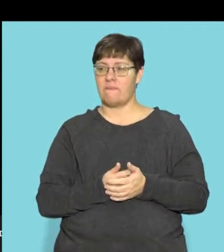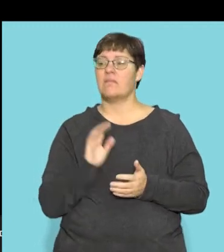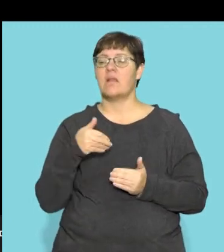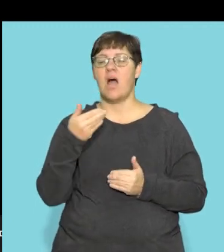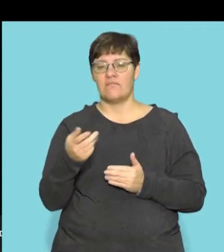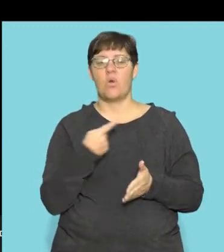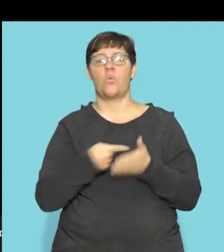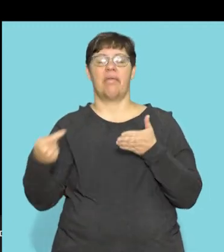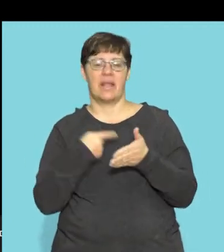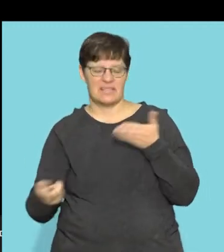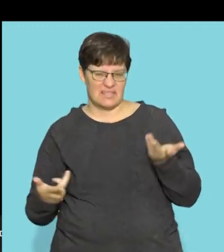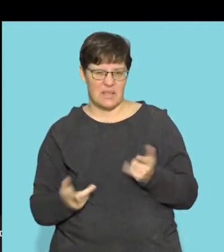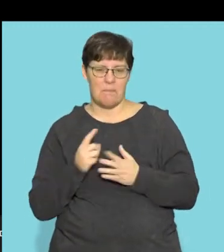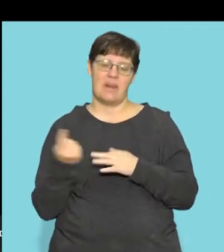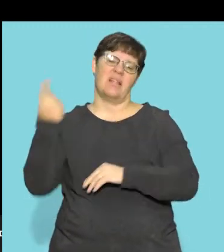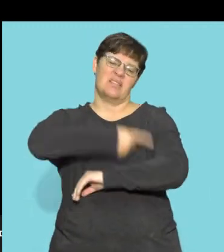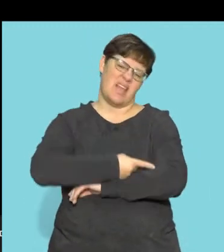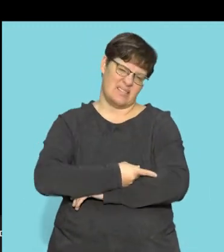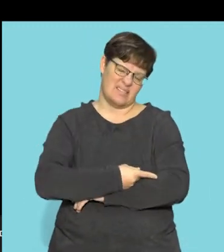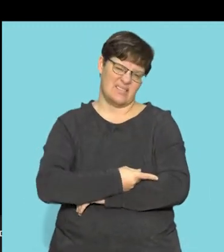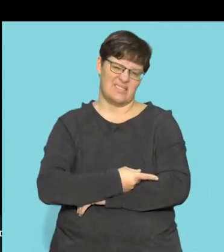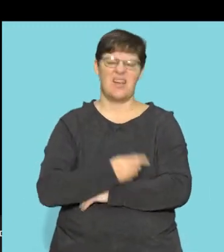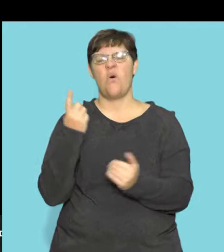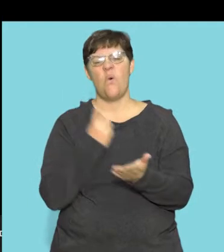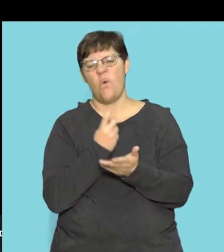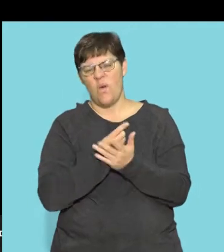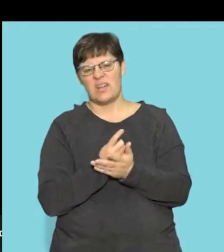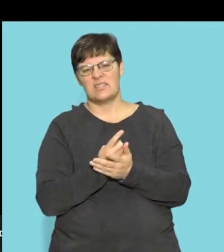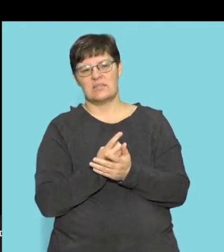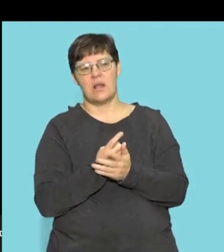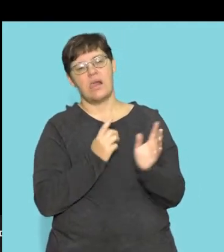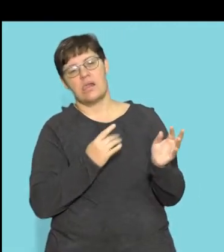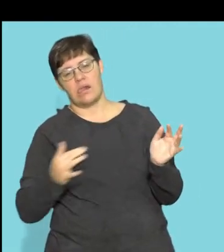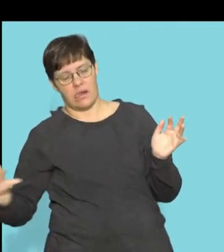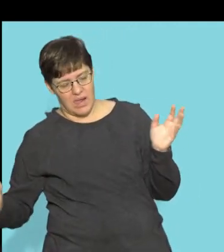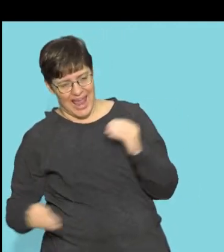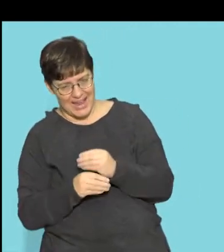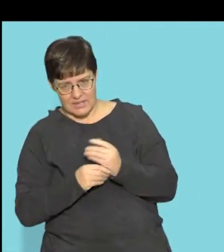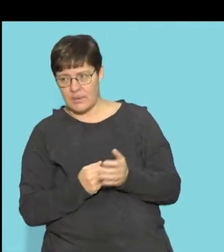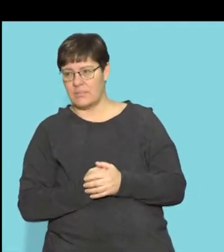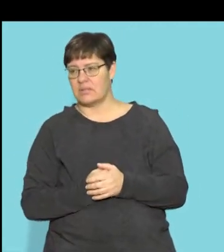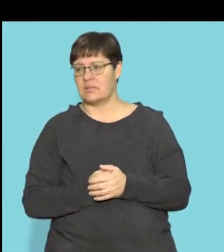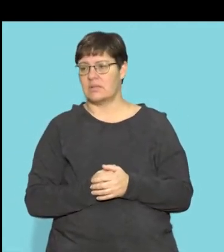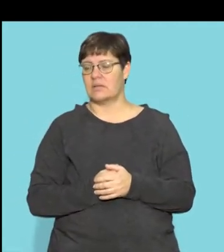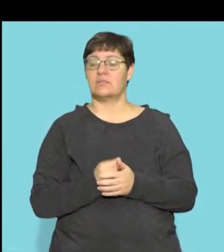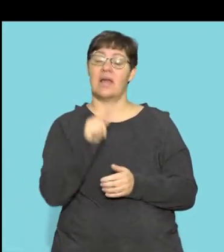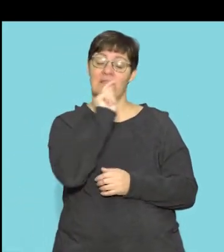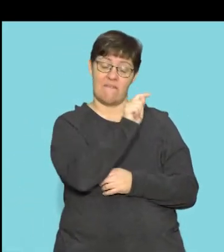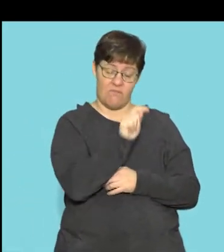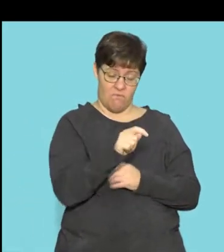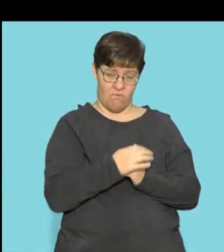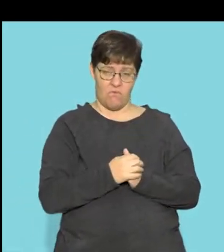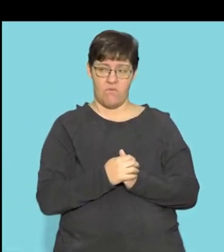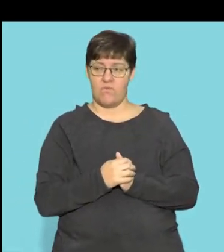know, it's weeks. After weeks, it's days. So it is always just a long calculation. But here, you will then say,